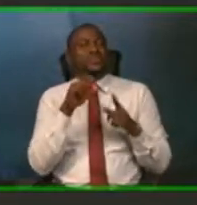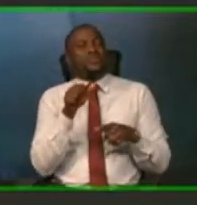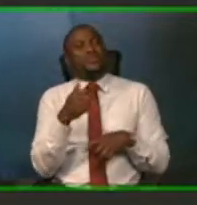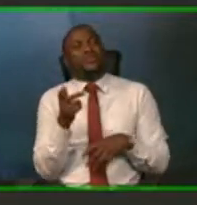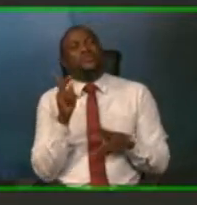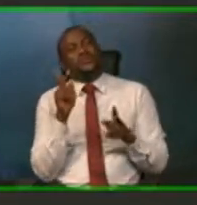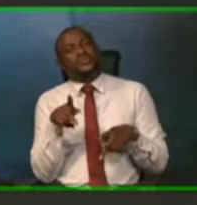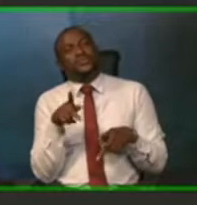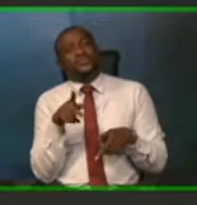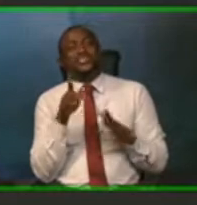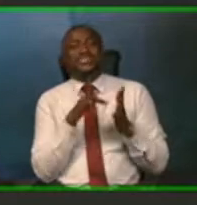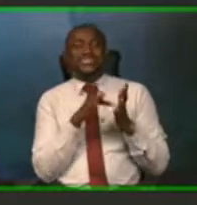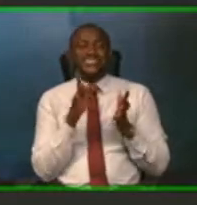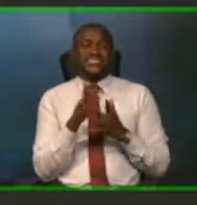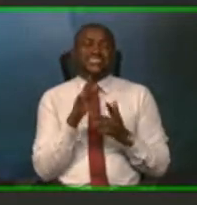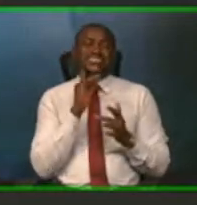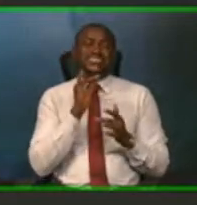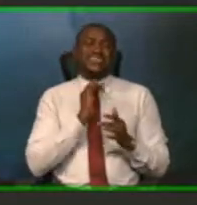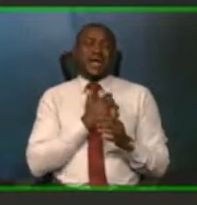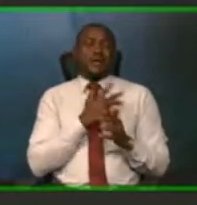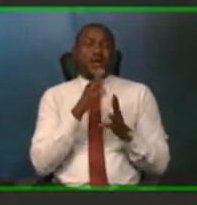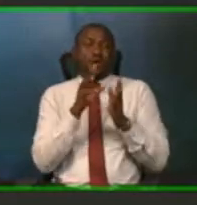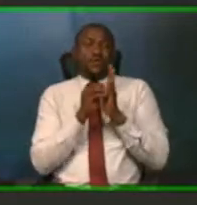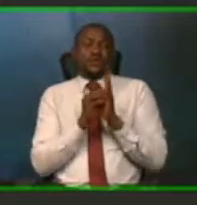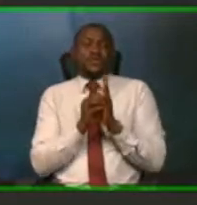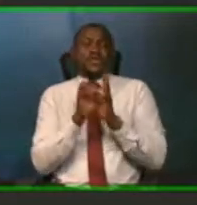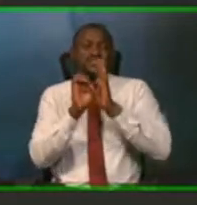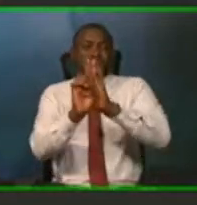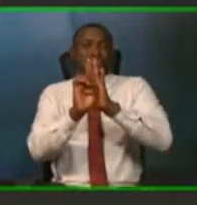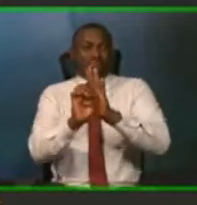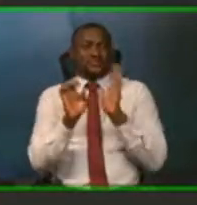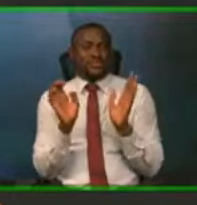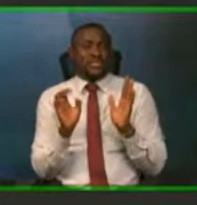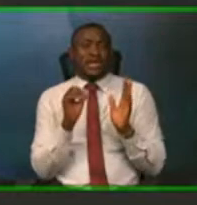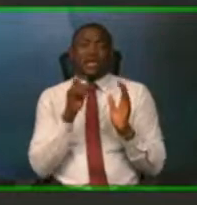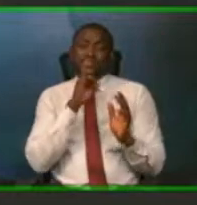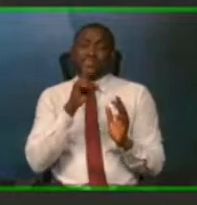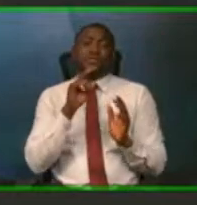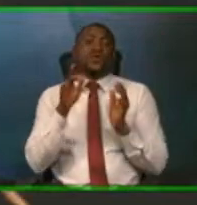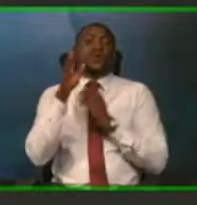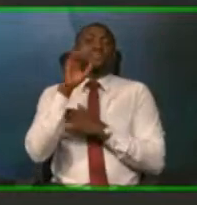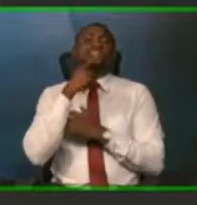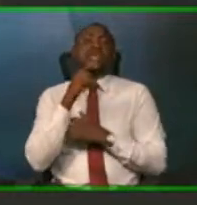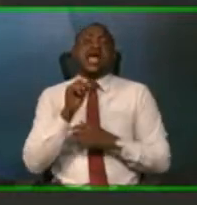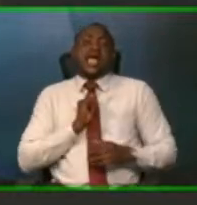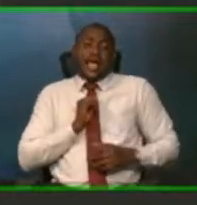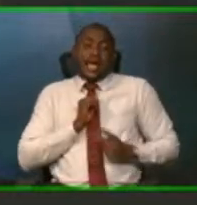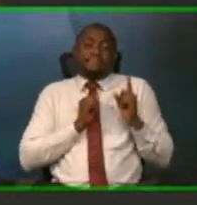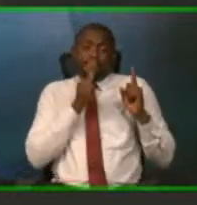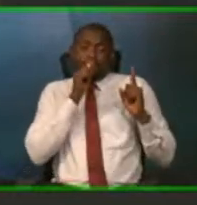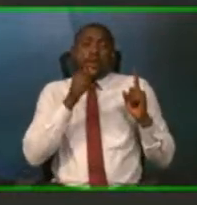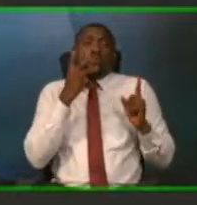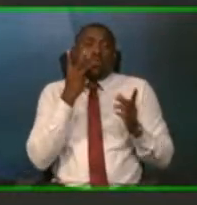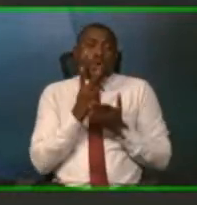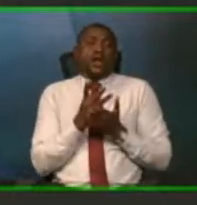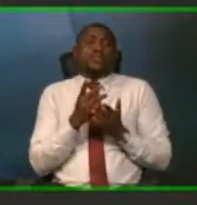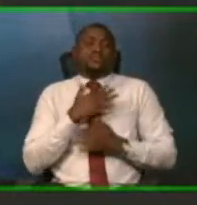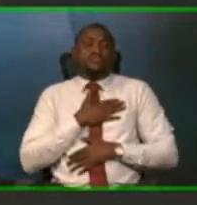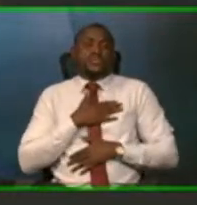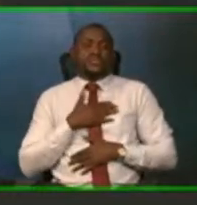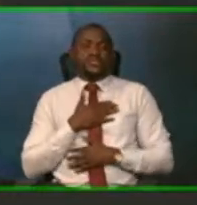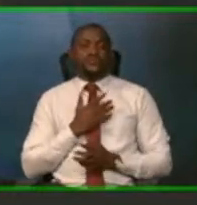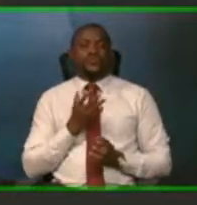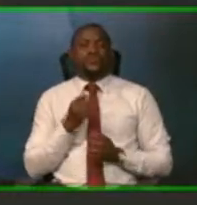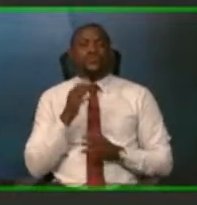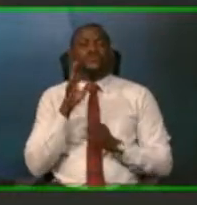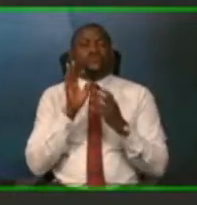person, Jesus is our pattern man. At least God credited him and said, I am well pleased. So if